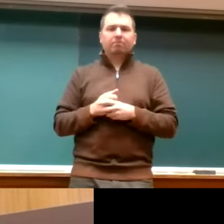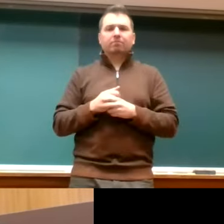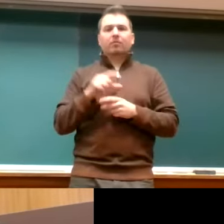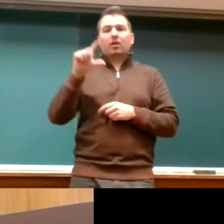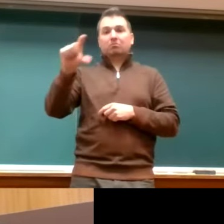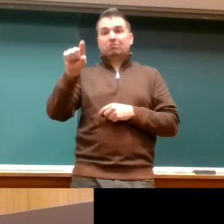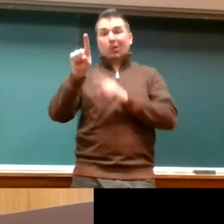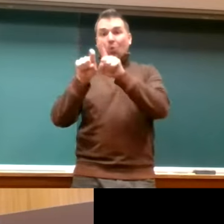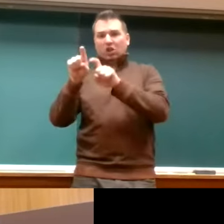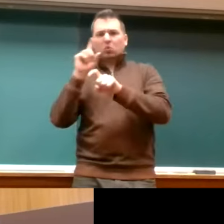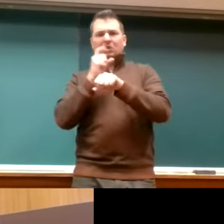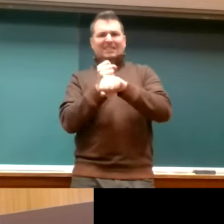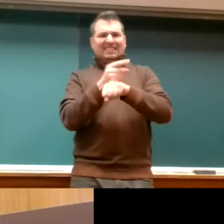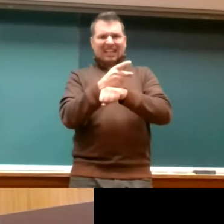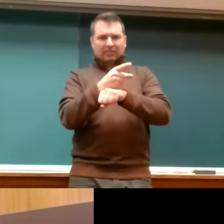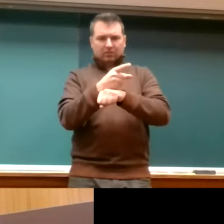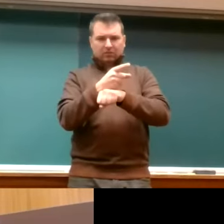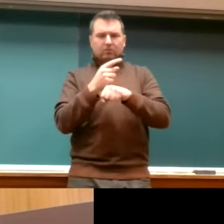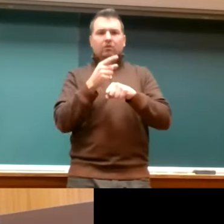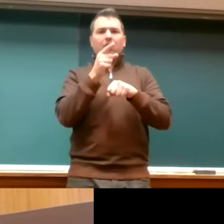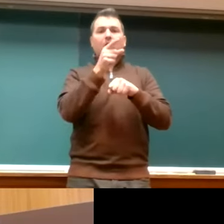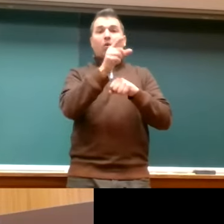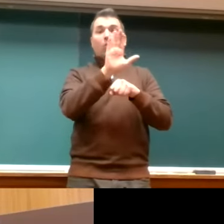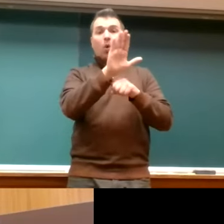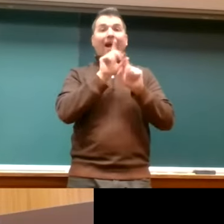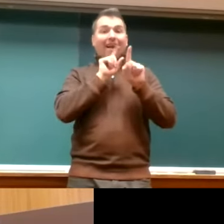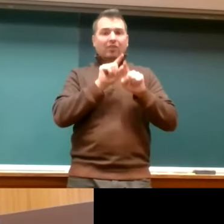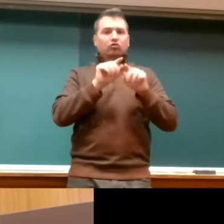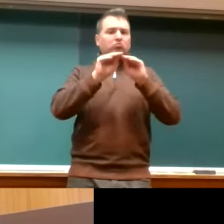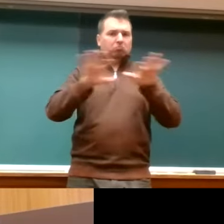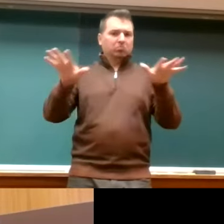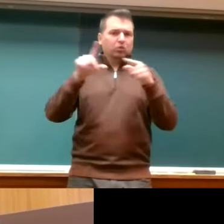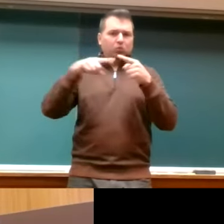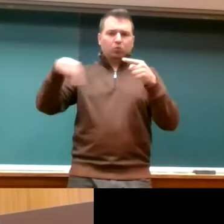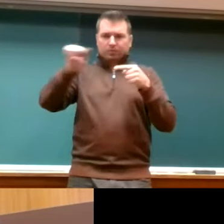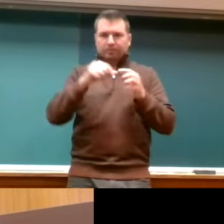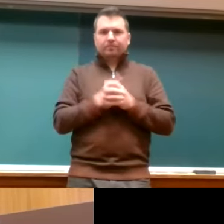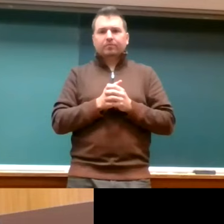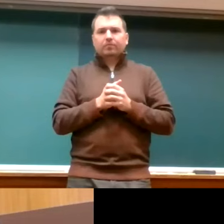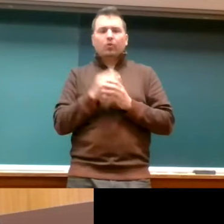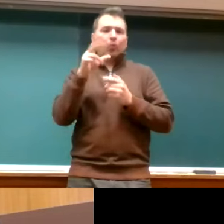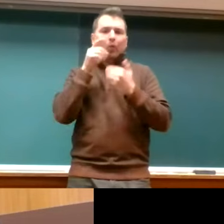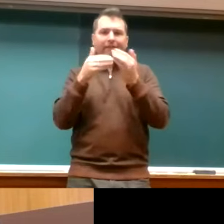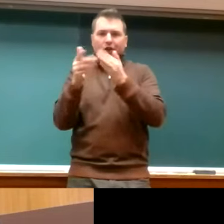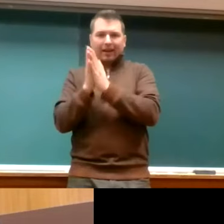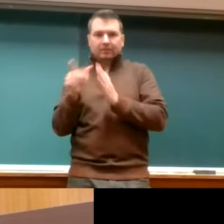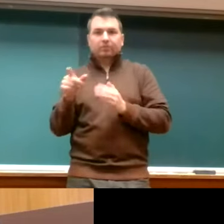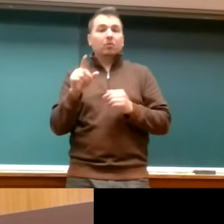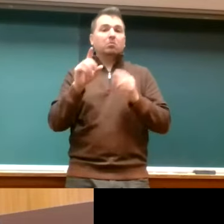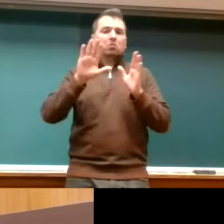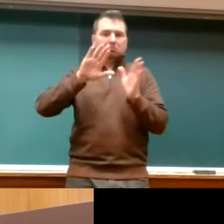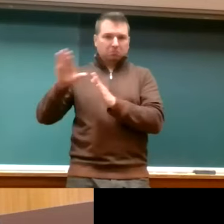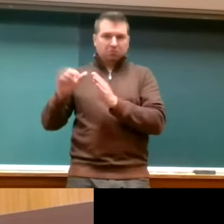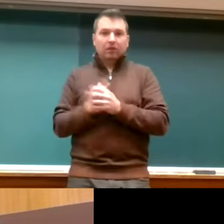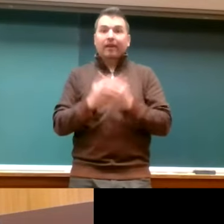some additional questions, and then we'll pass on the answers to the people who ask them. So first, Patty, I want to thank you